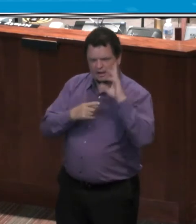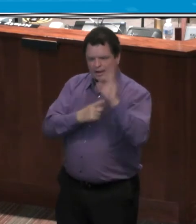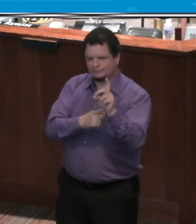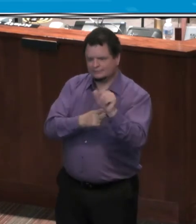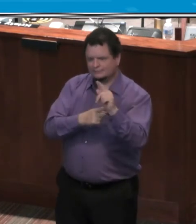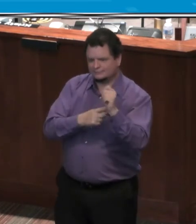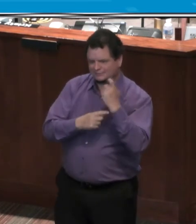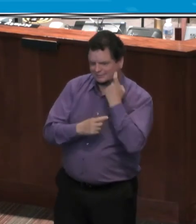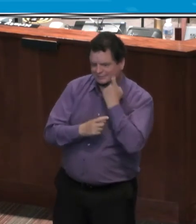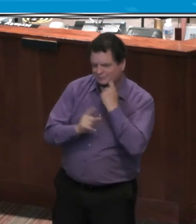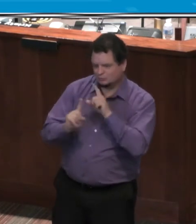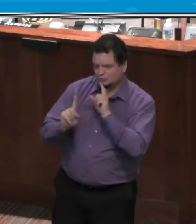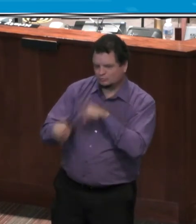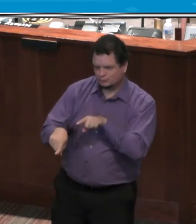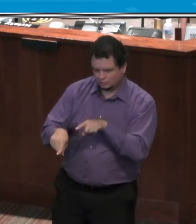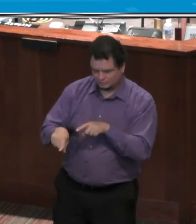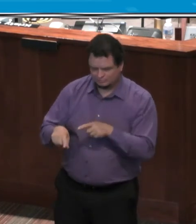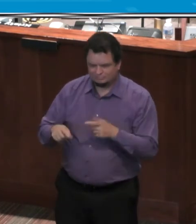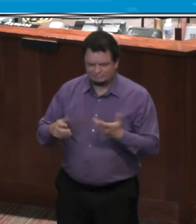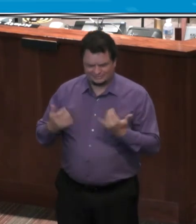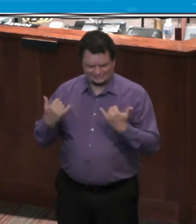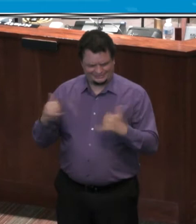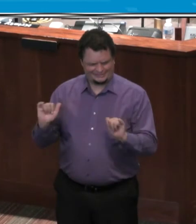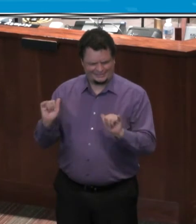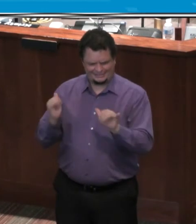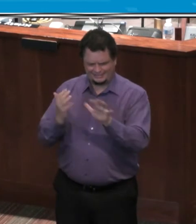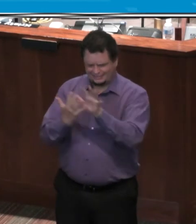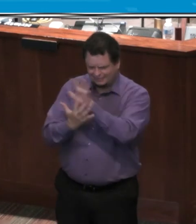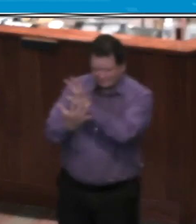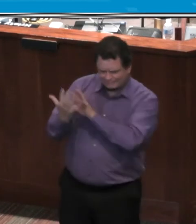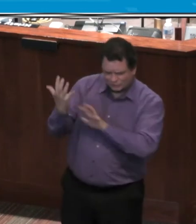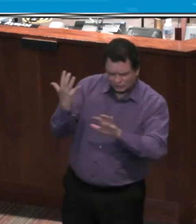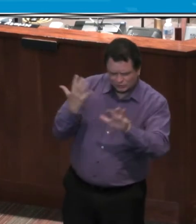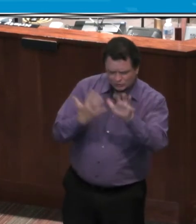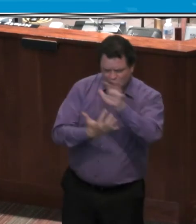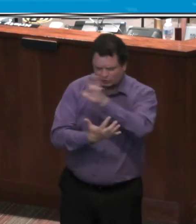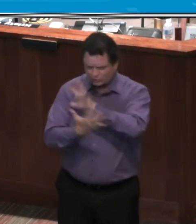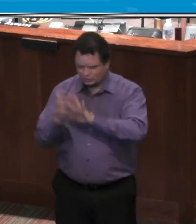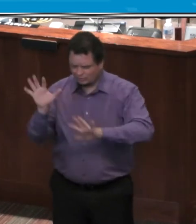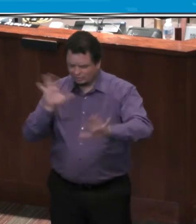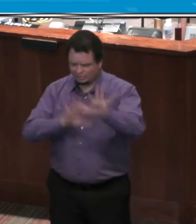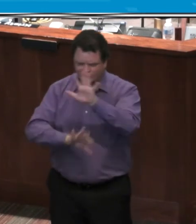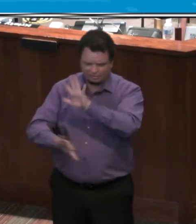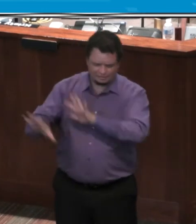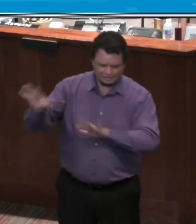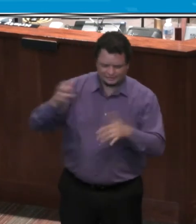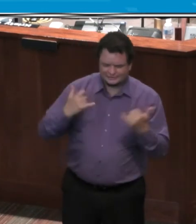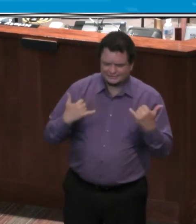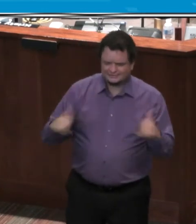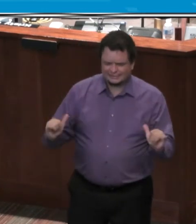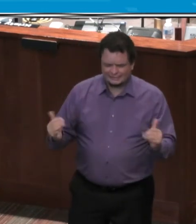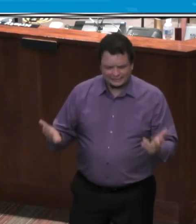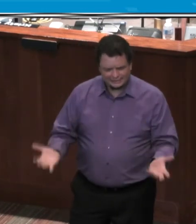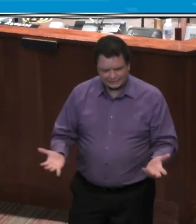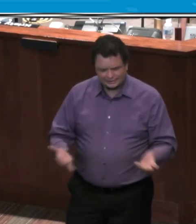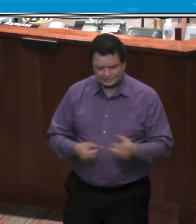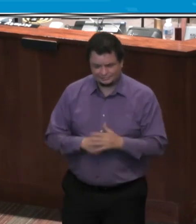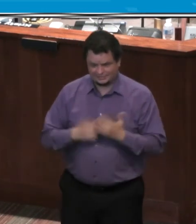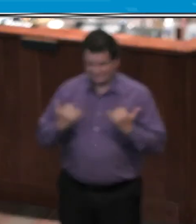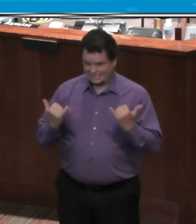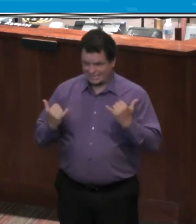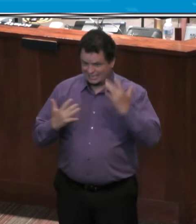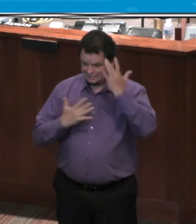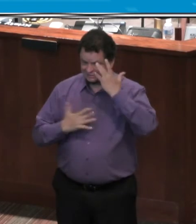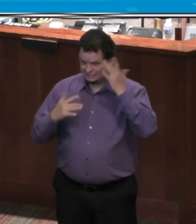moving parts as the COVID pandemic evolves. I did want to